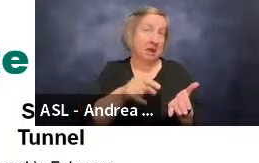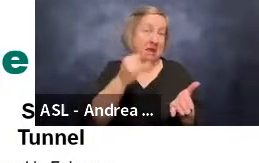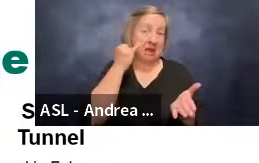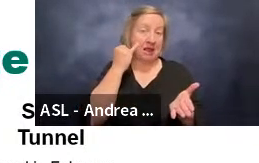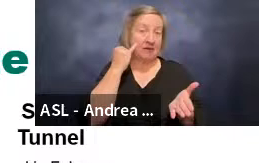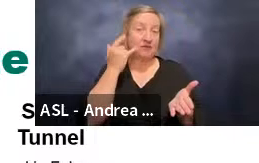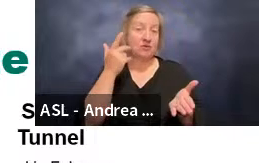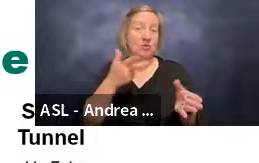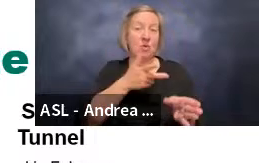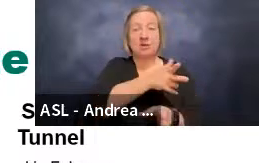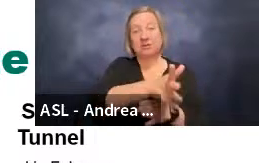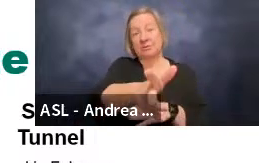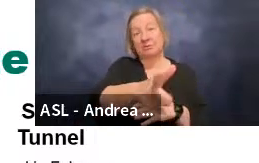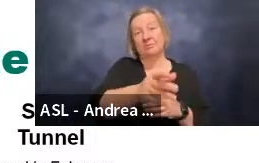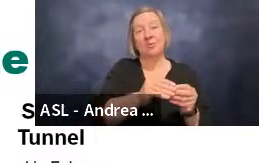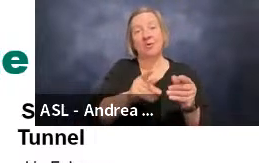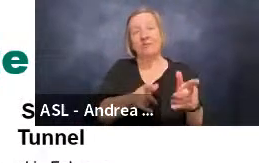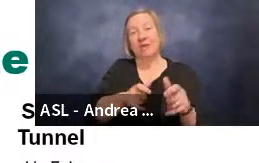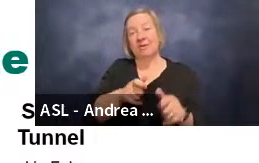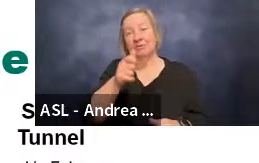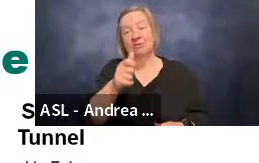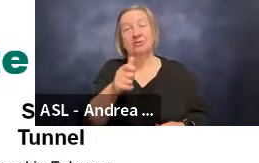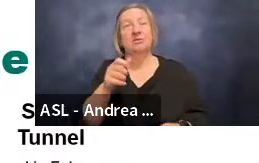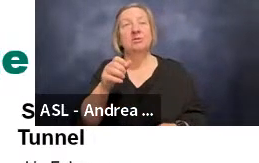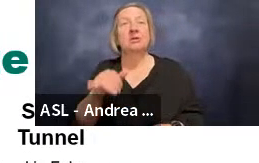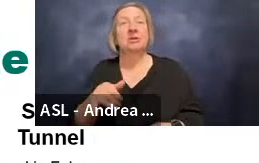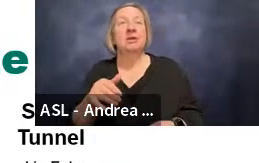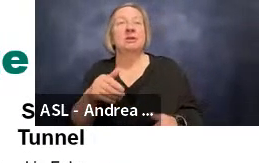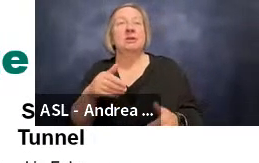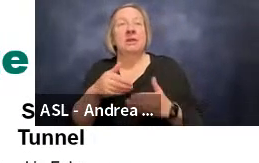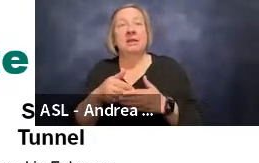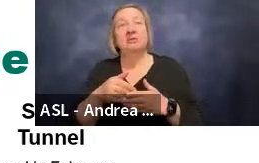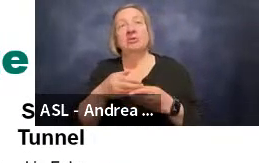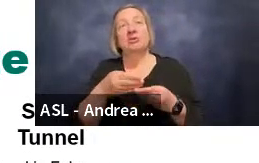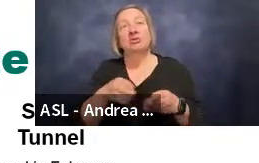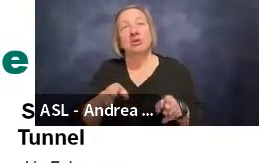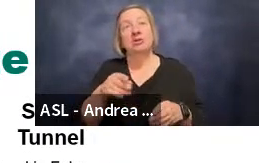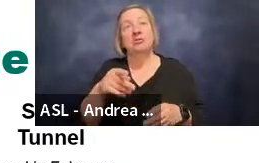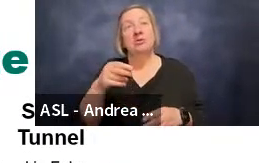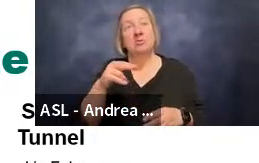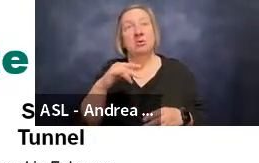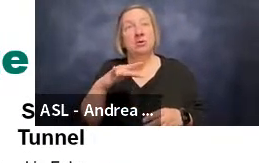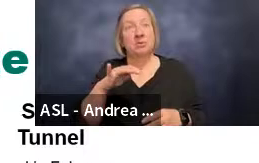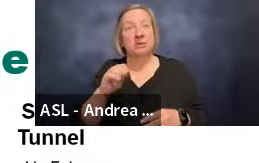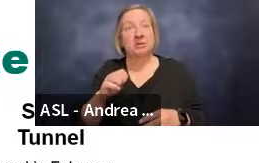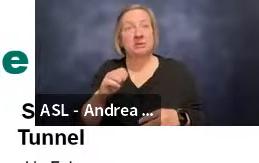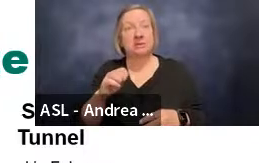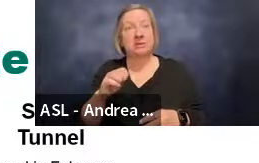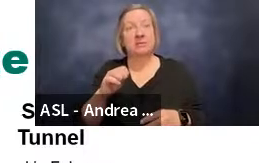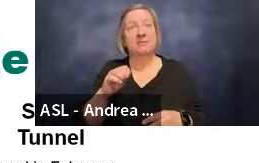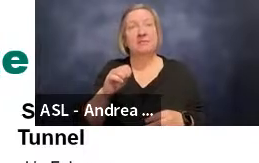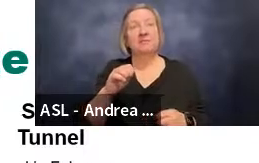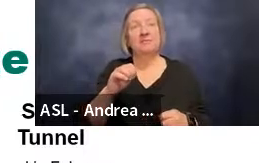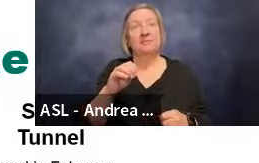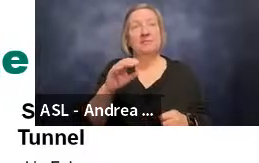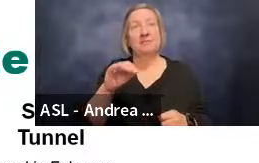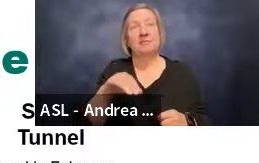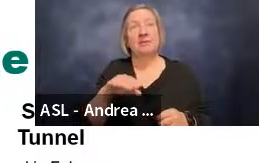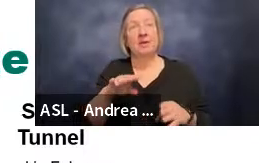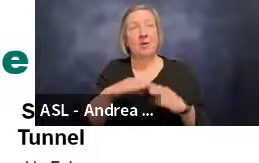for a faster trip. So it's right next to general purpose lanes that are free. Those opened